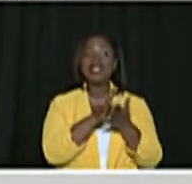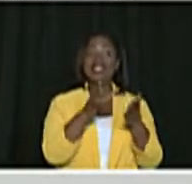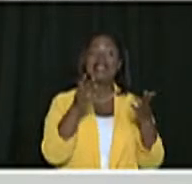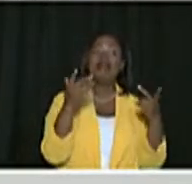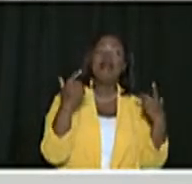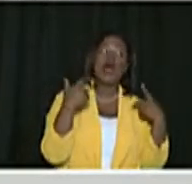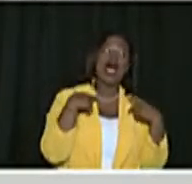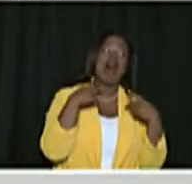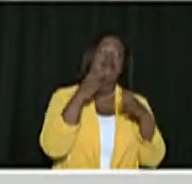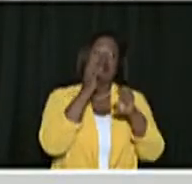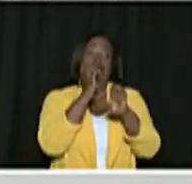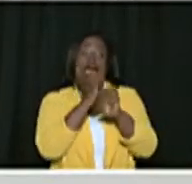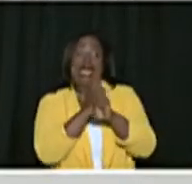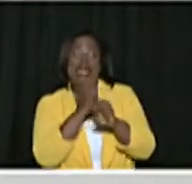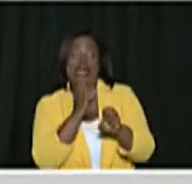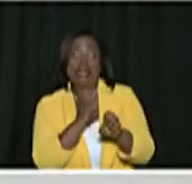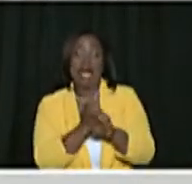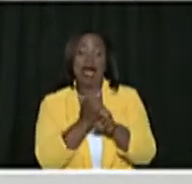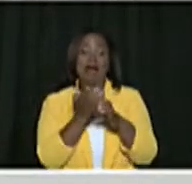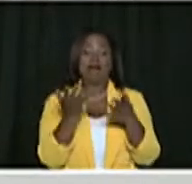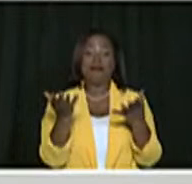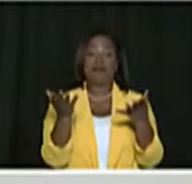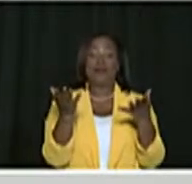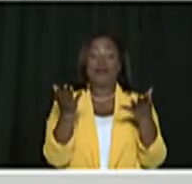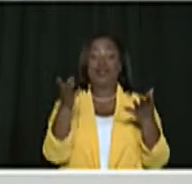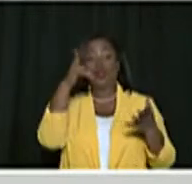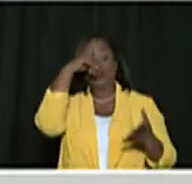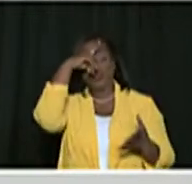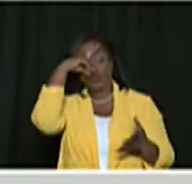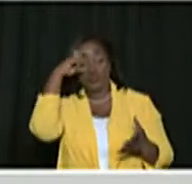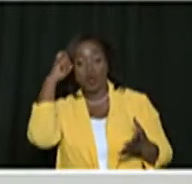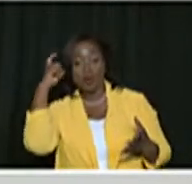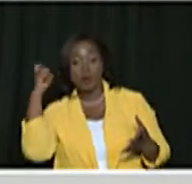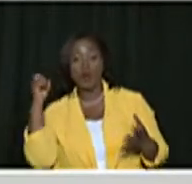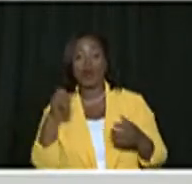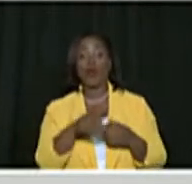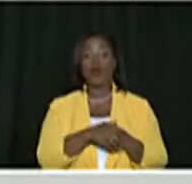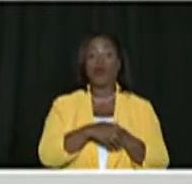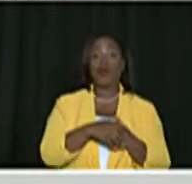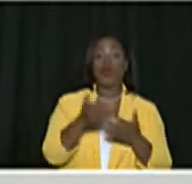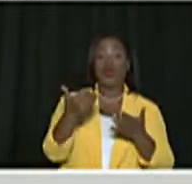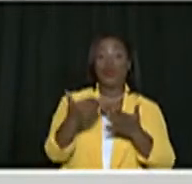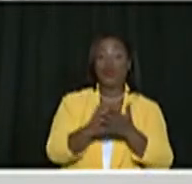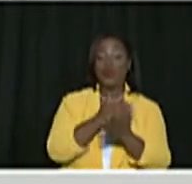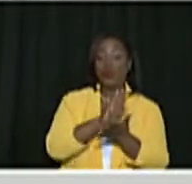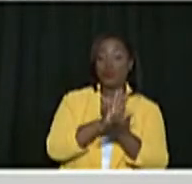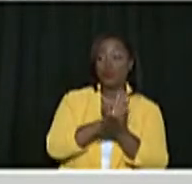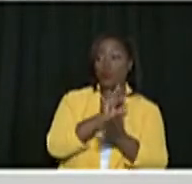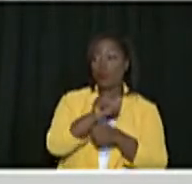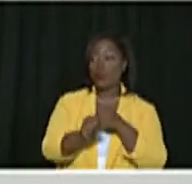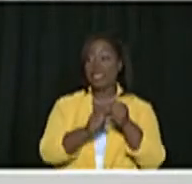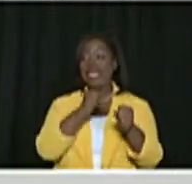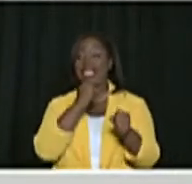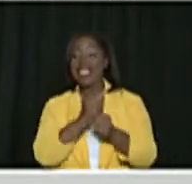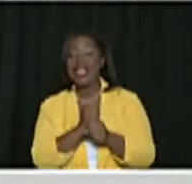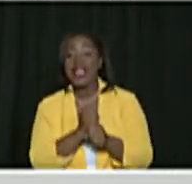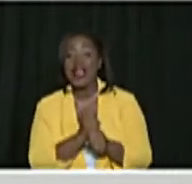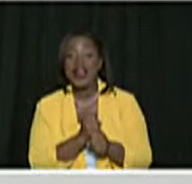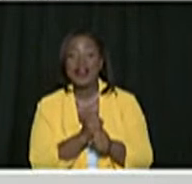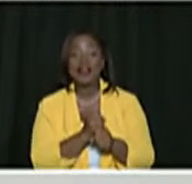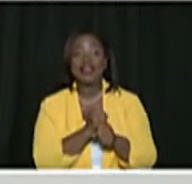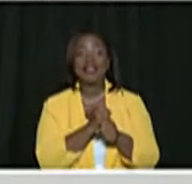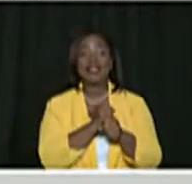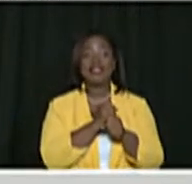exams and summer and the new school year in September. Minister Terrelong, are